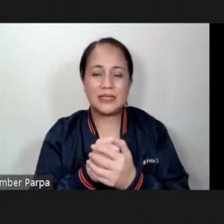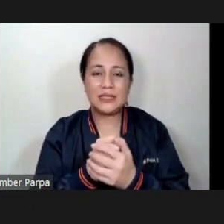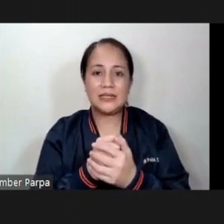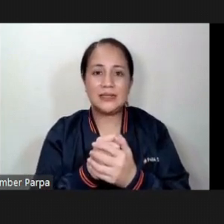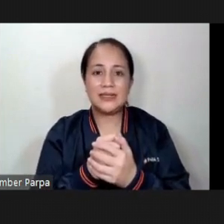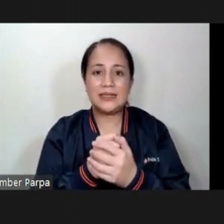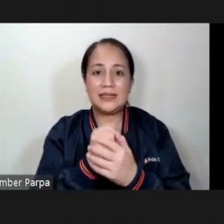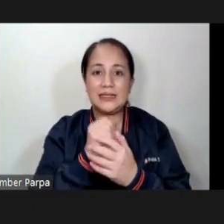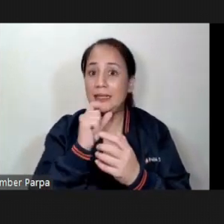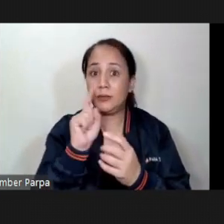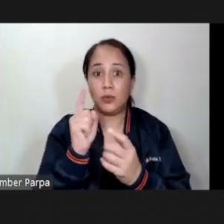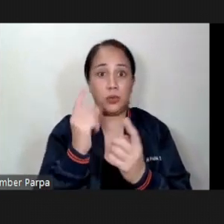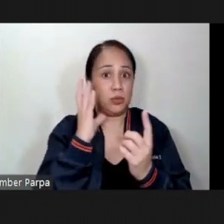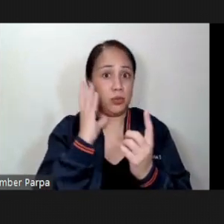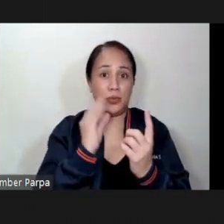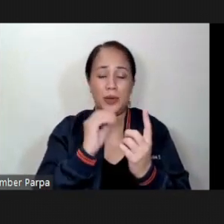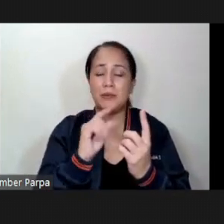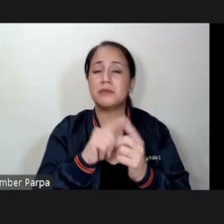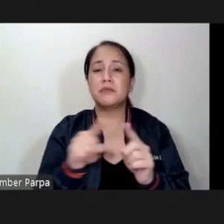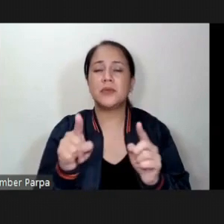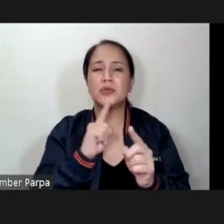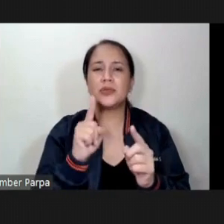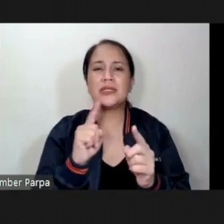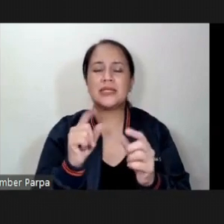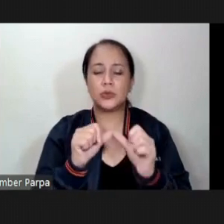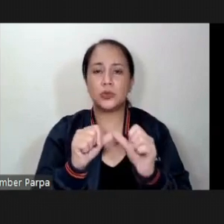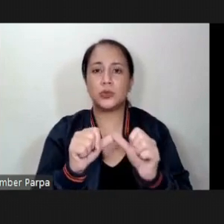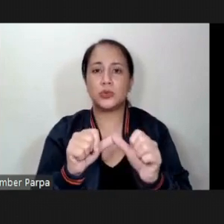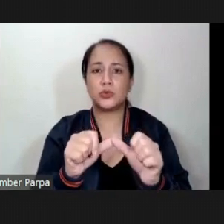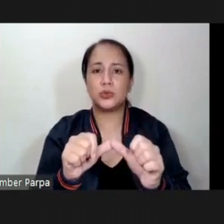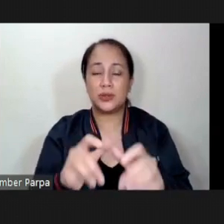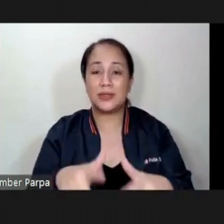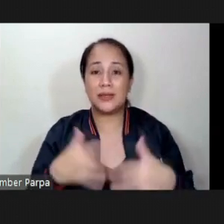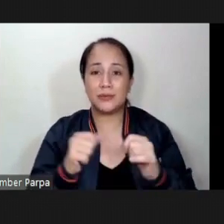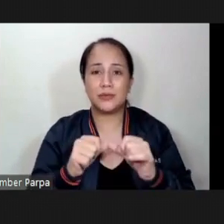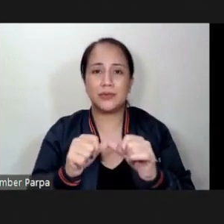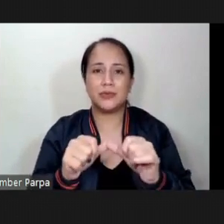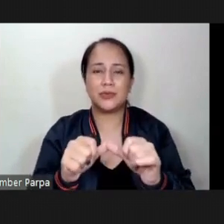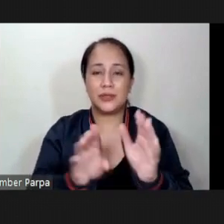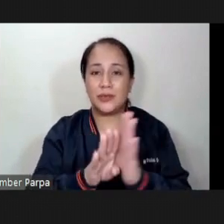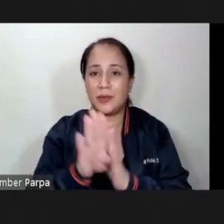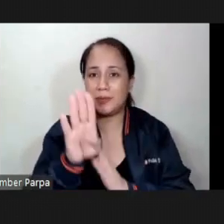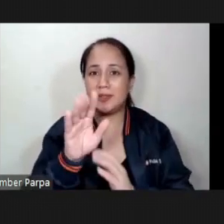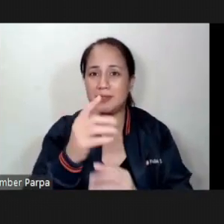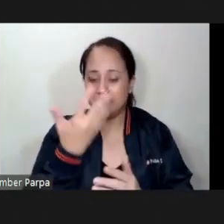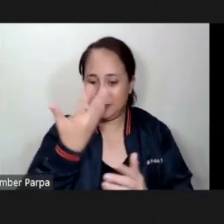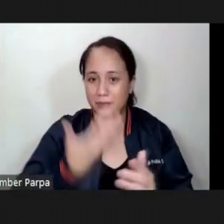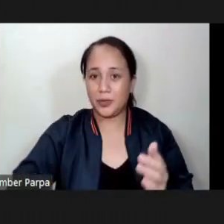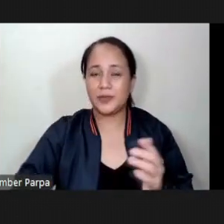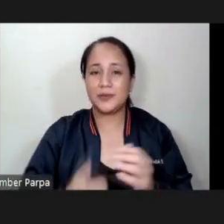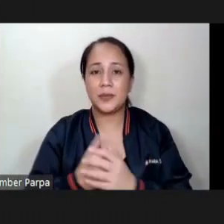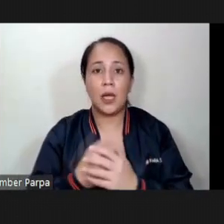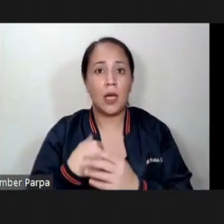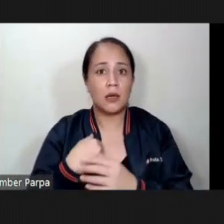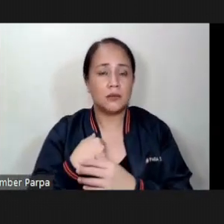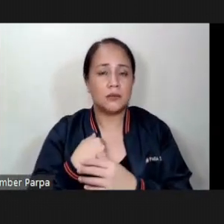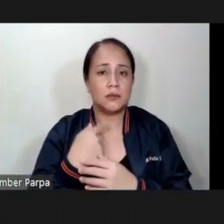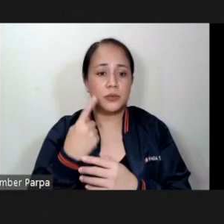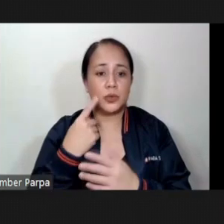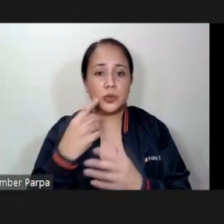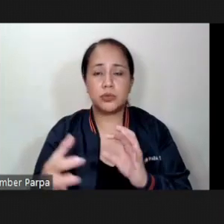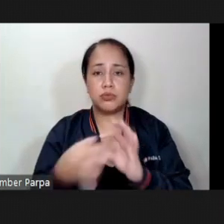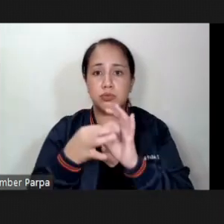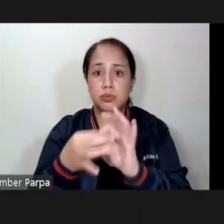a experience but it is a lifetime development as a person po. And I think by